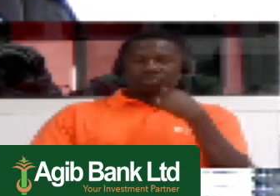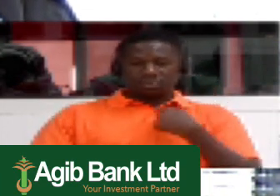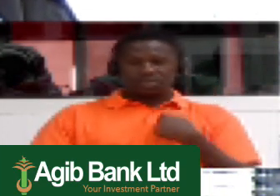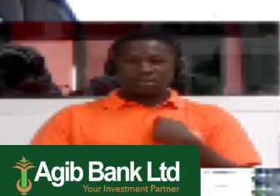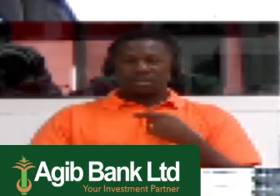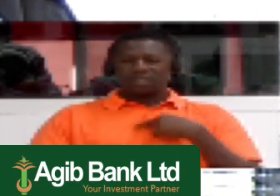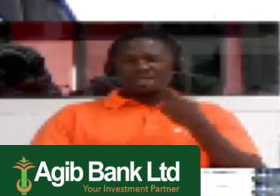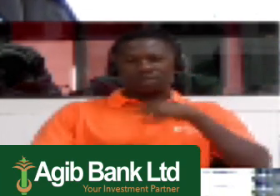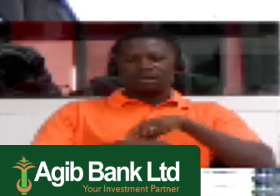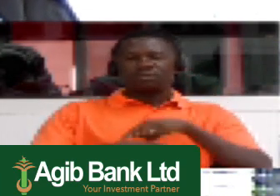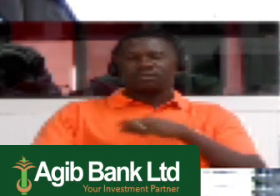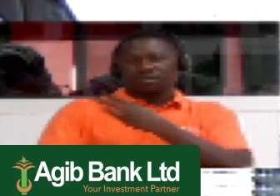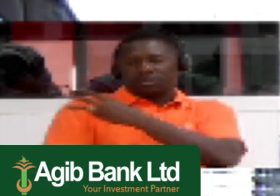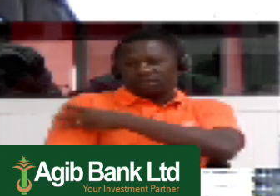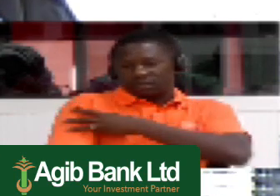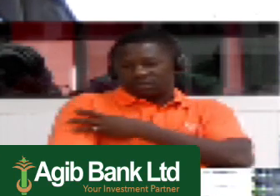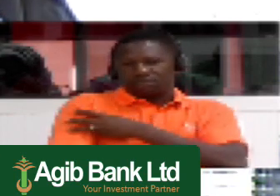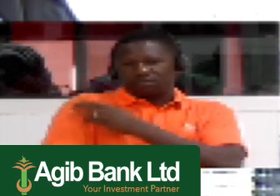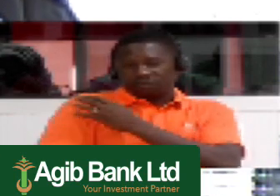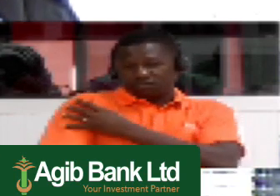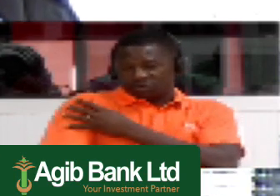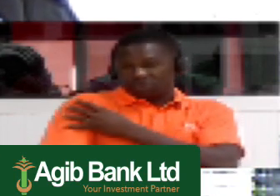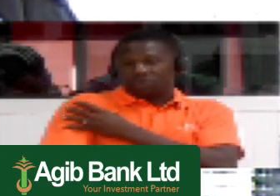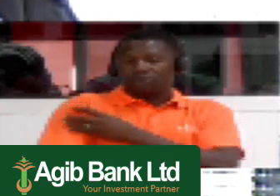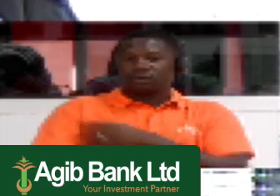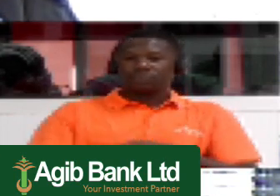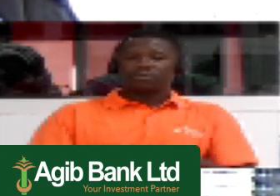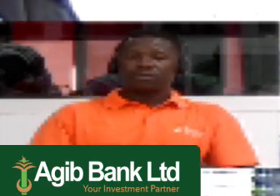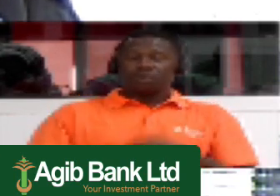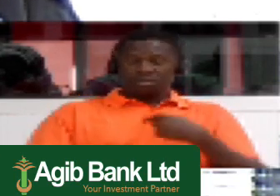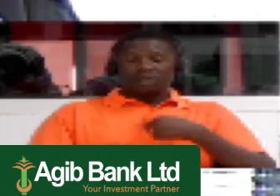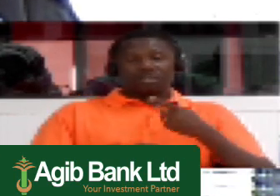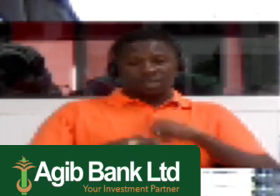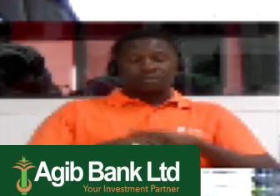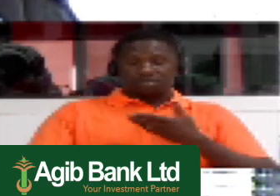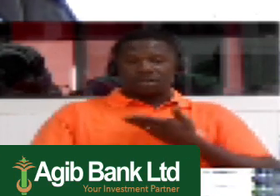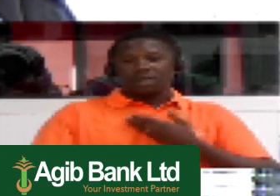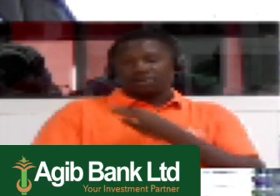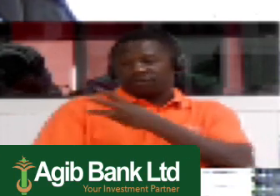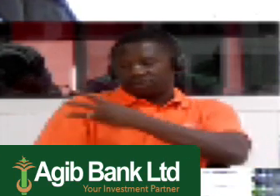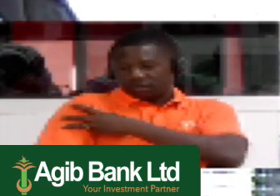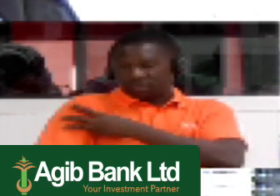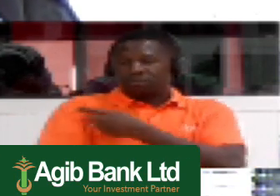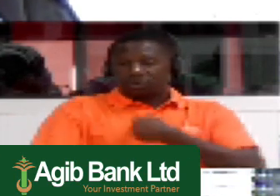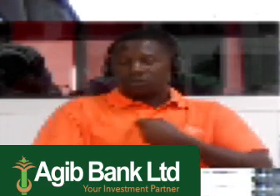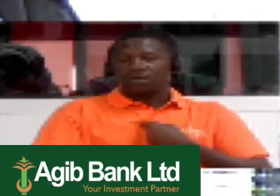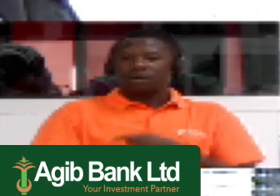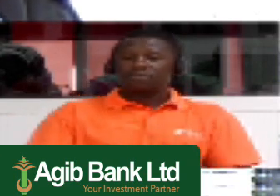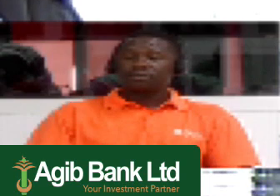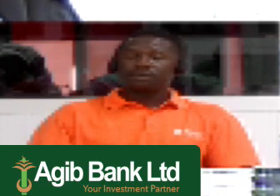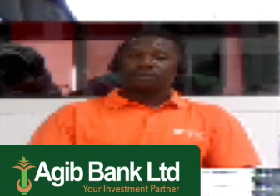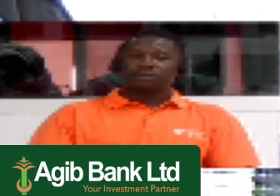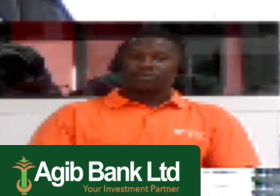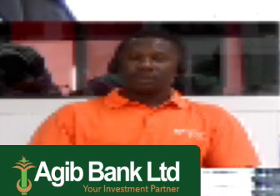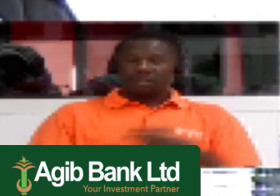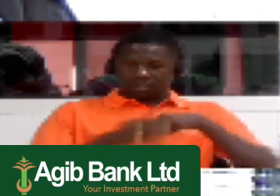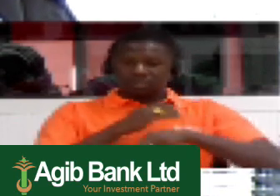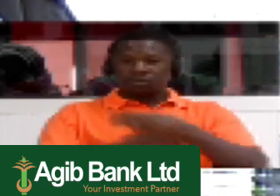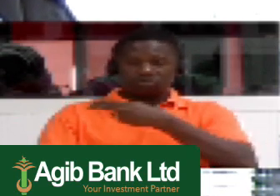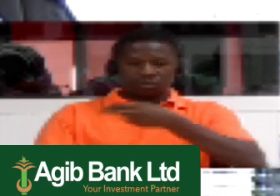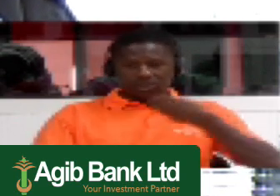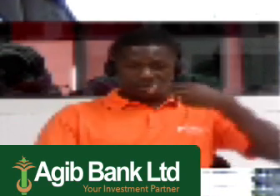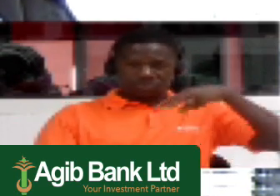ole? At that time he was a staff sergeant. Denga sergeant osoro. At that time I was a sergeant. 2012 nyin kono.